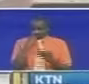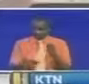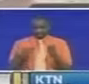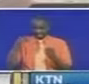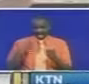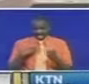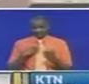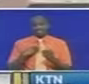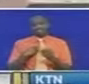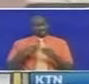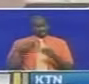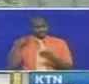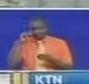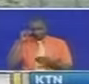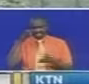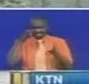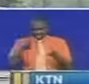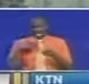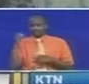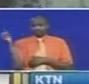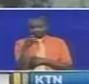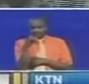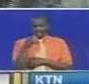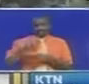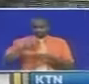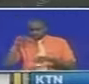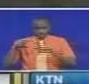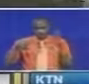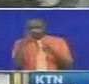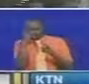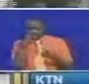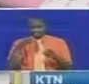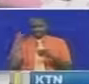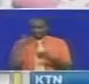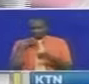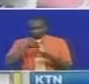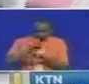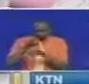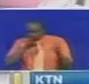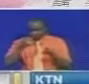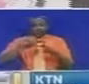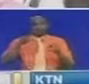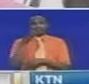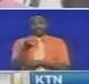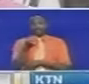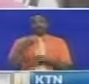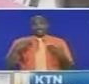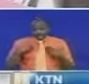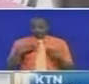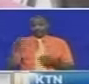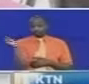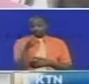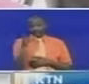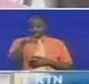major operation in Mombasa and Mtwapa to flush out suspected criminal cells. A massive operation in Mtwapa.